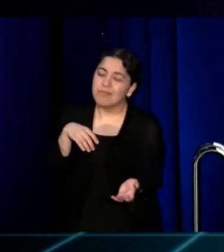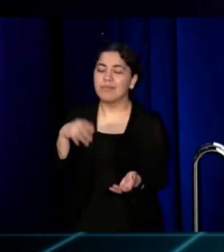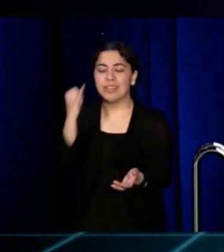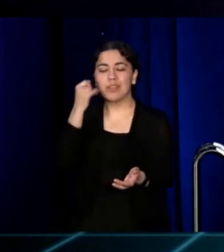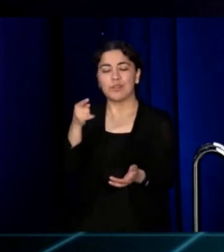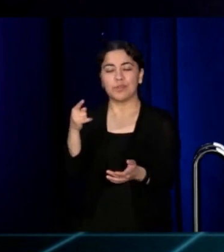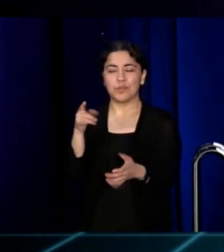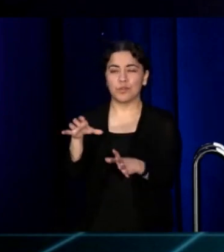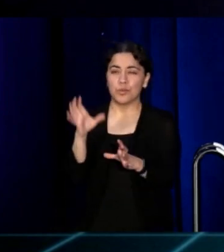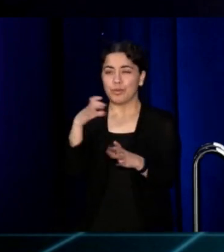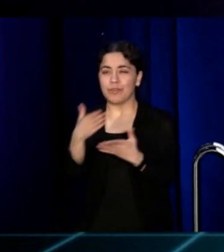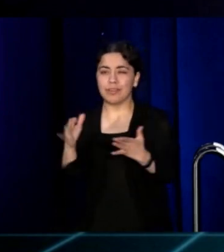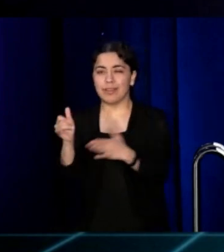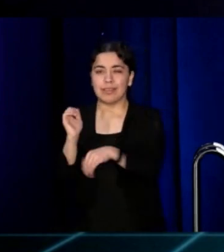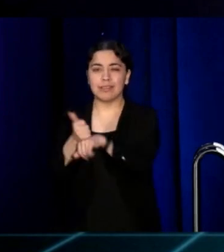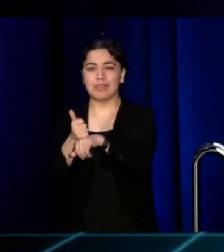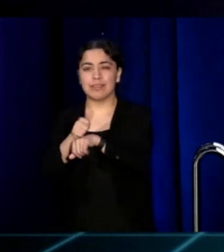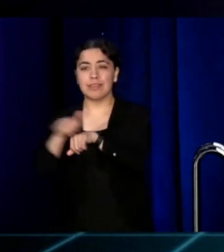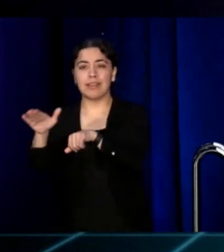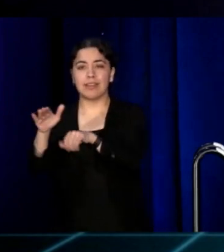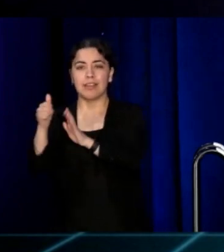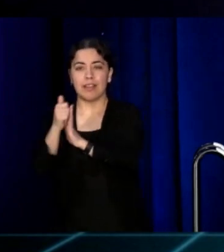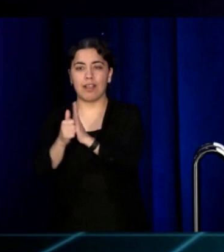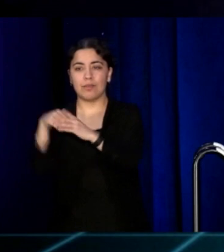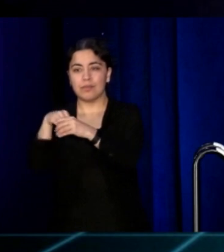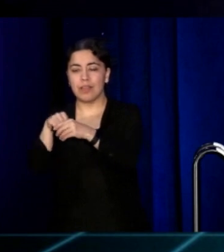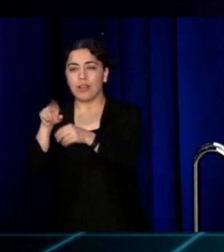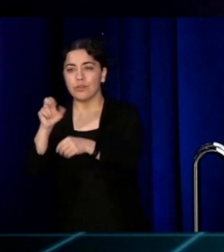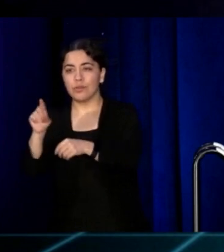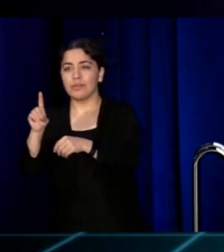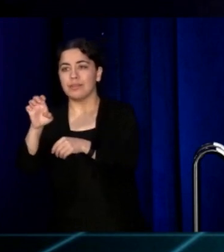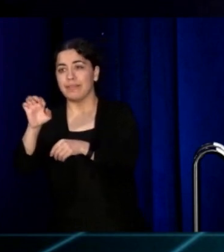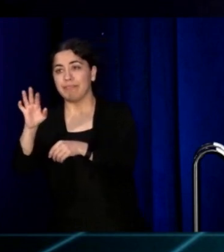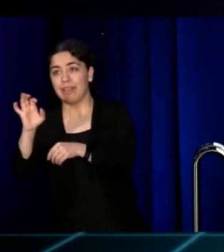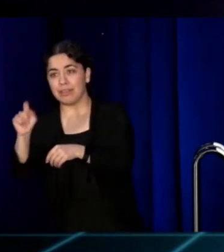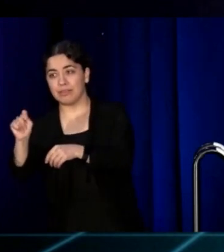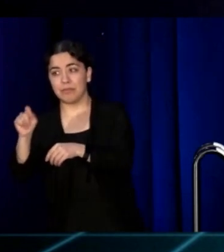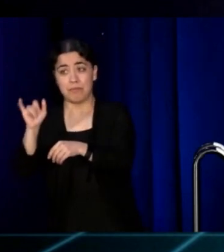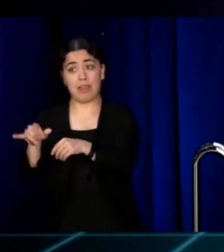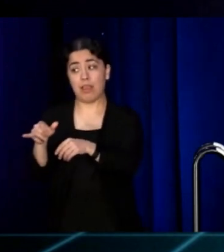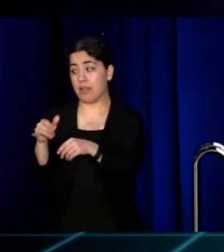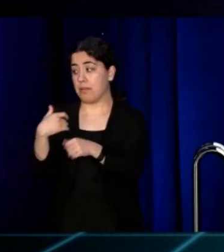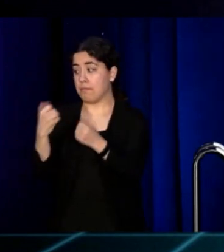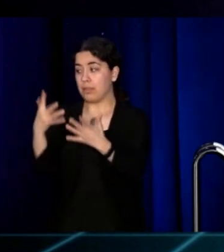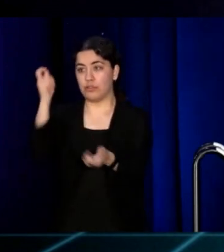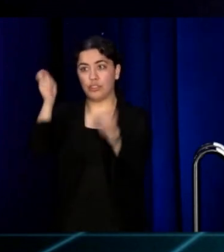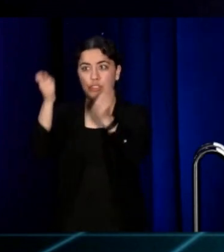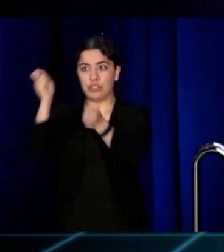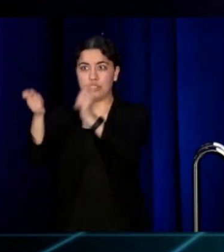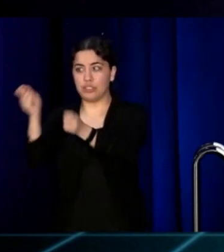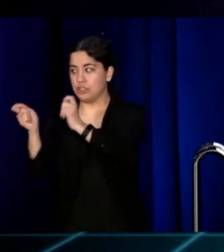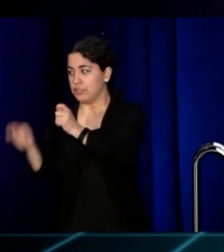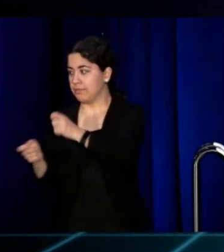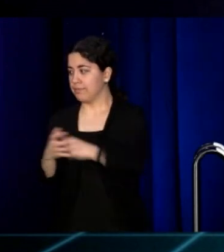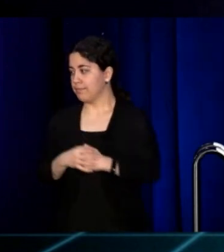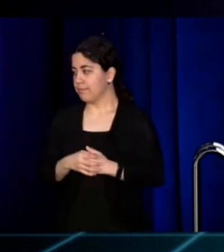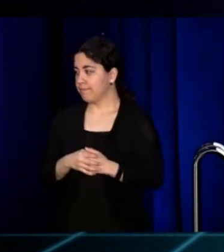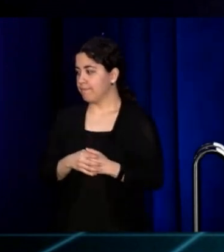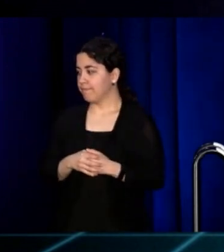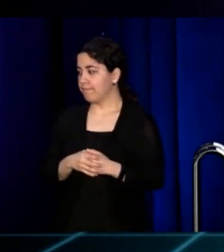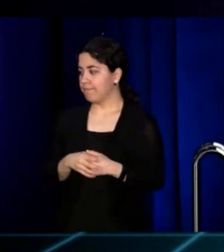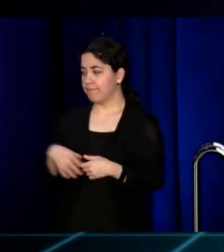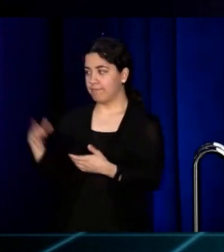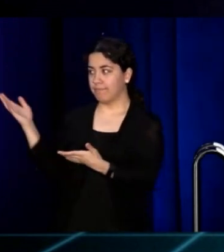do weird things like setting accounts inside of useEffect, then you get a lot of changes. And you end up